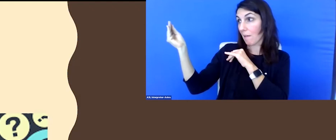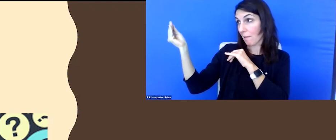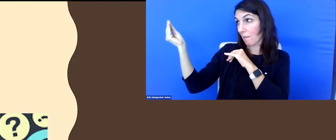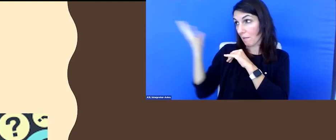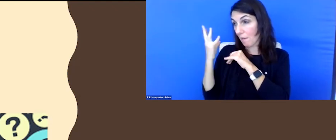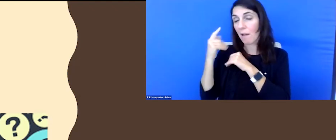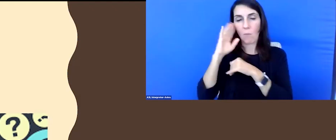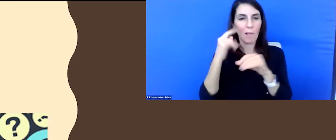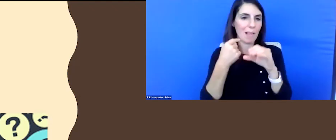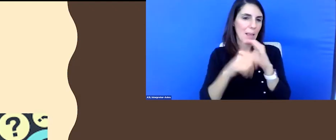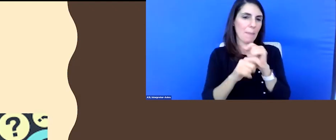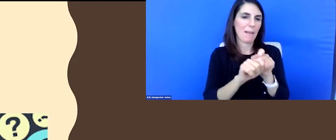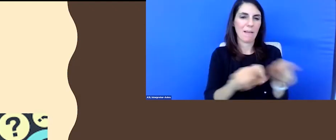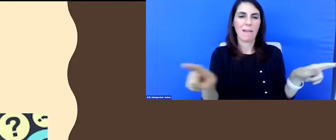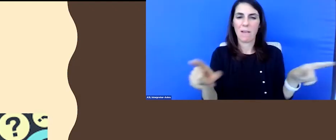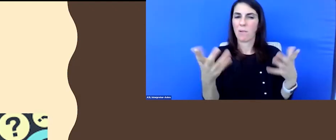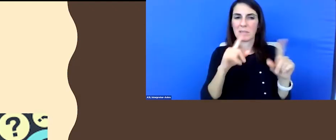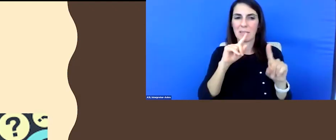answers.